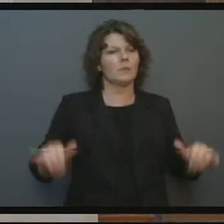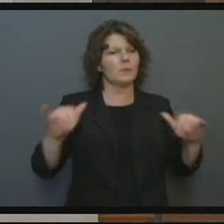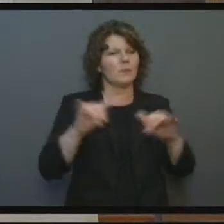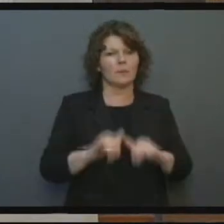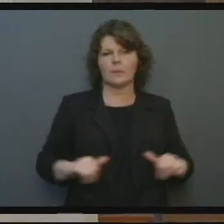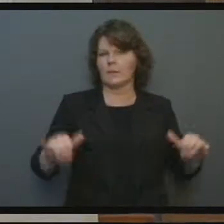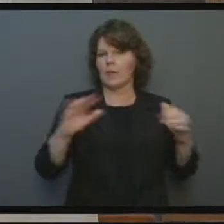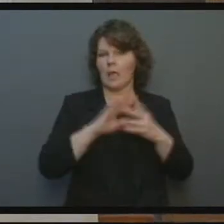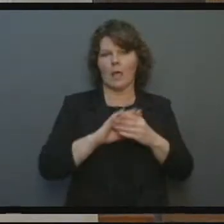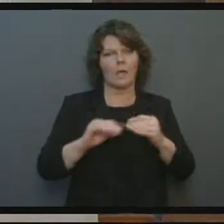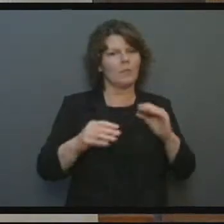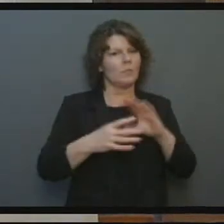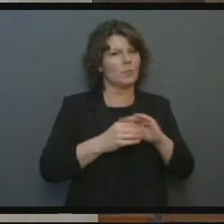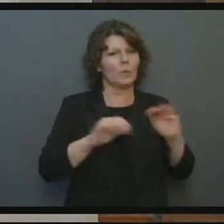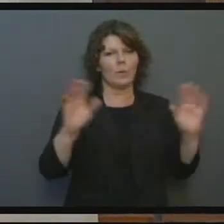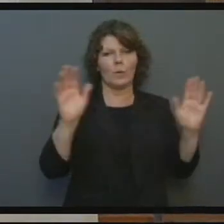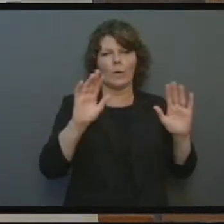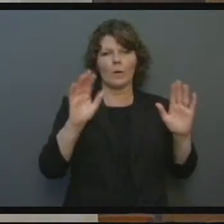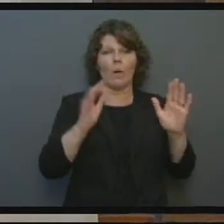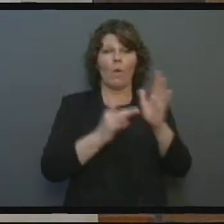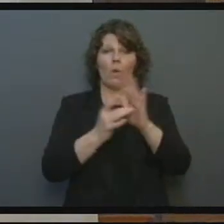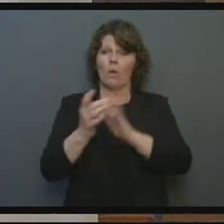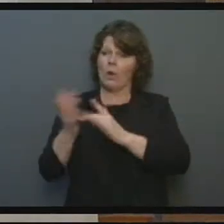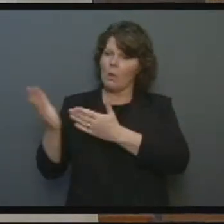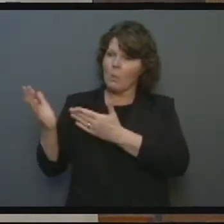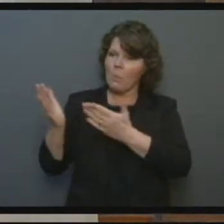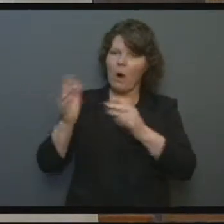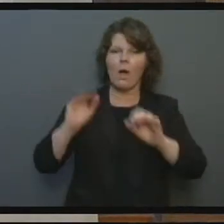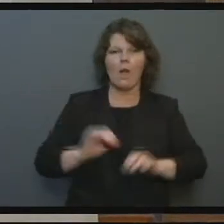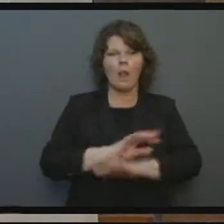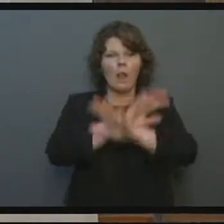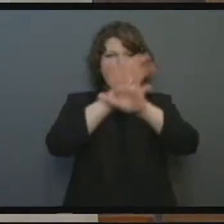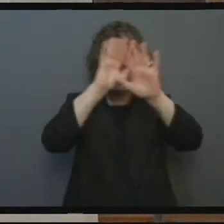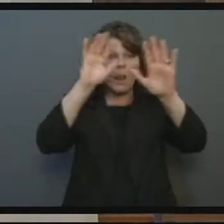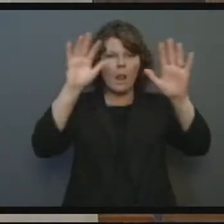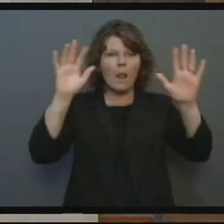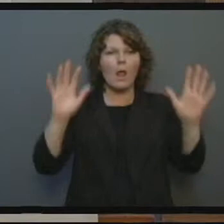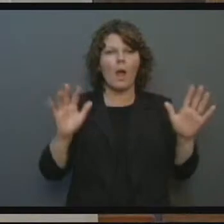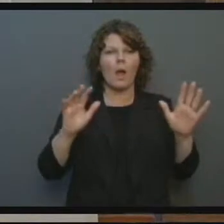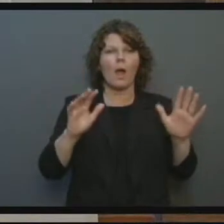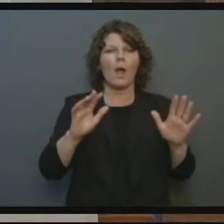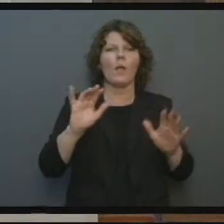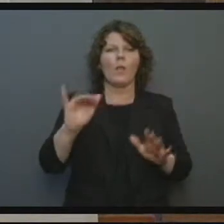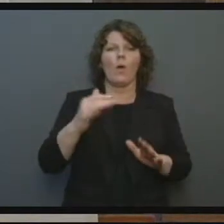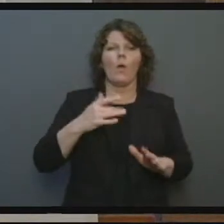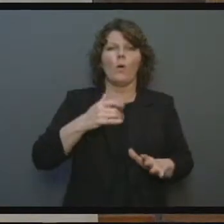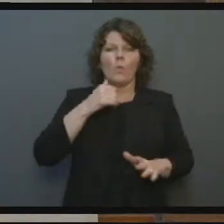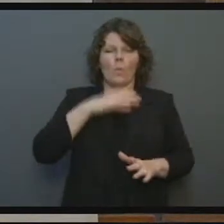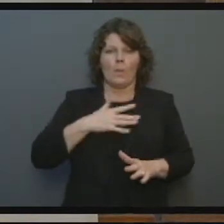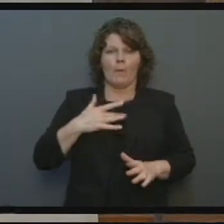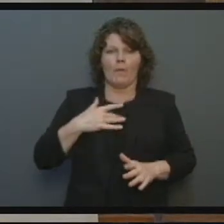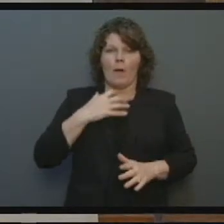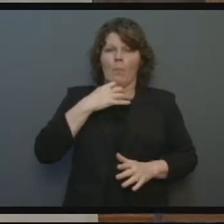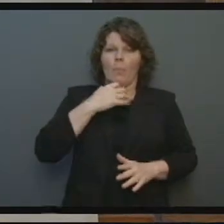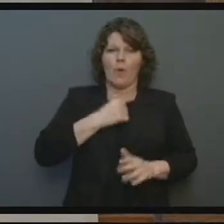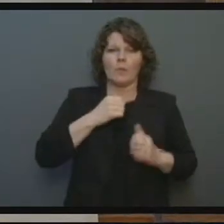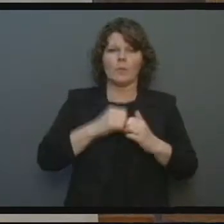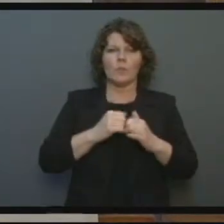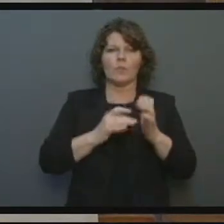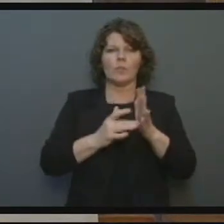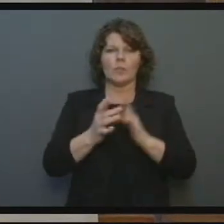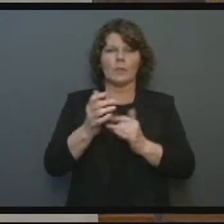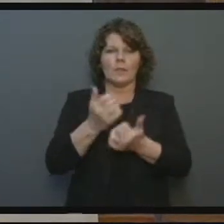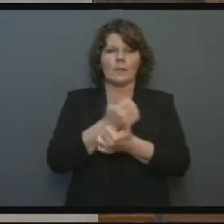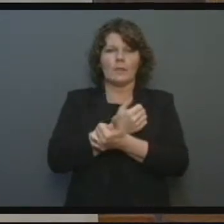the world and he brought light into the darkness. He made the women precious with his love. Sin and guilt gave way as